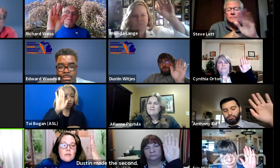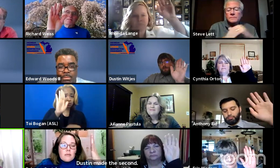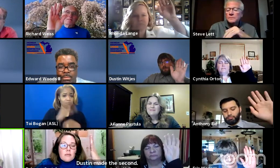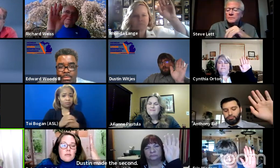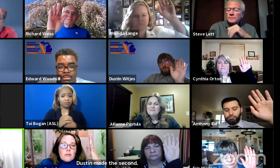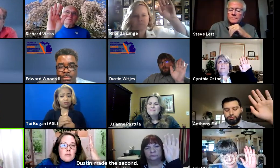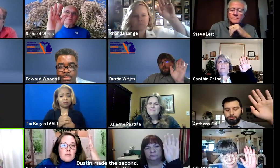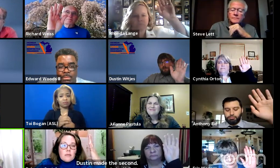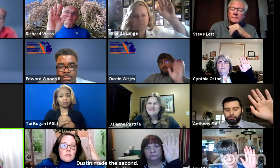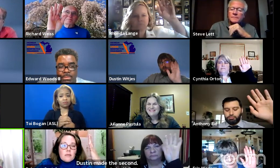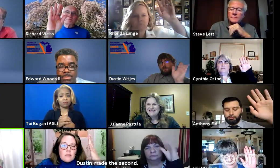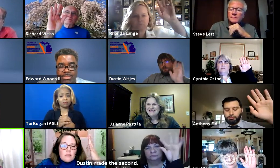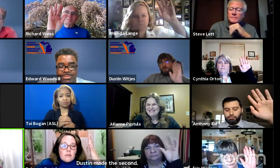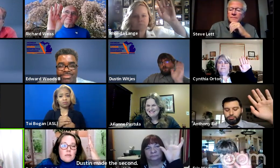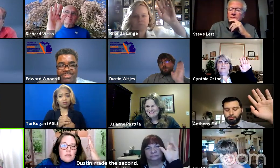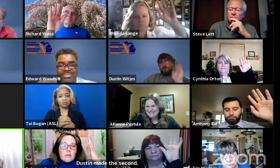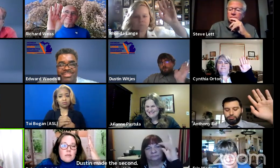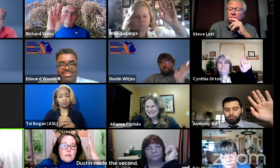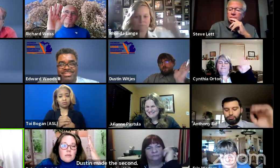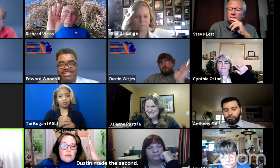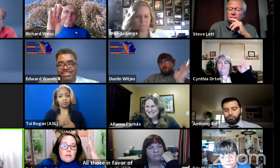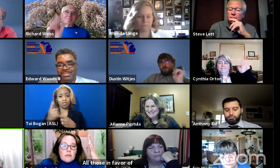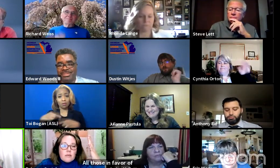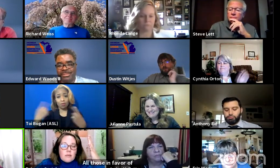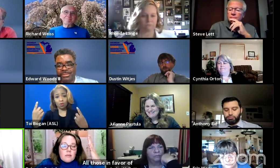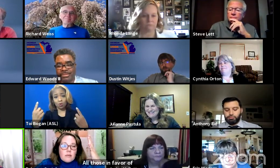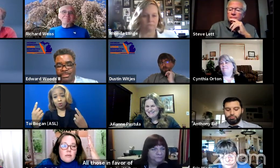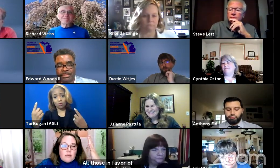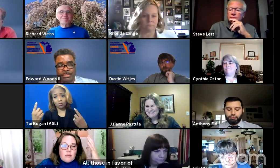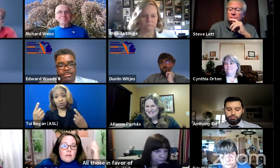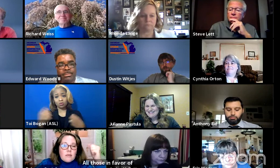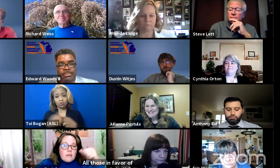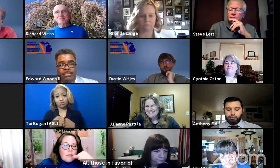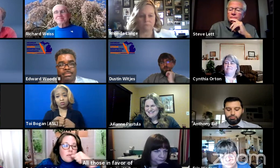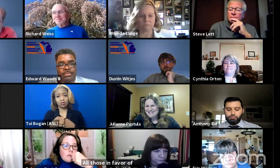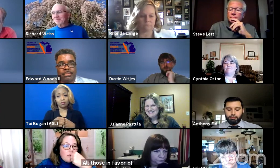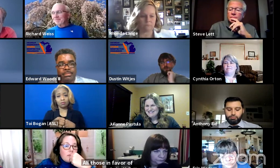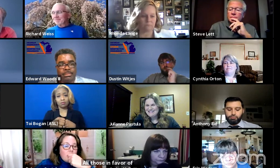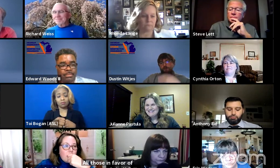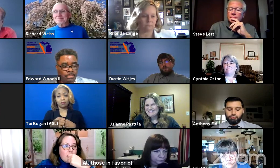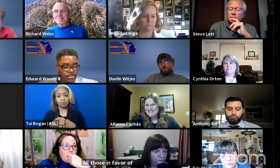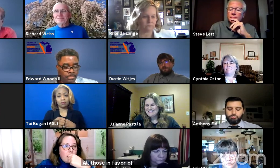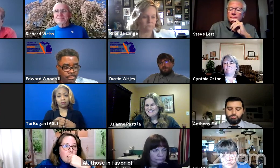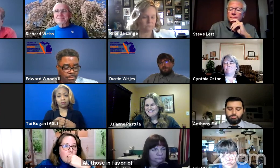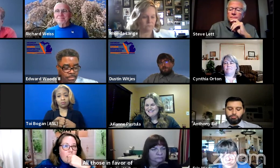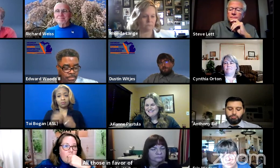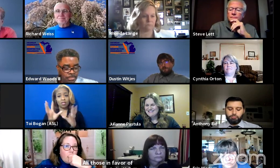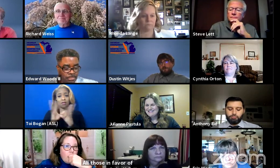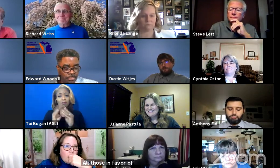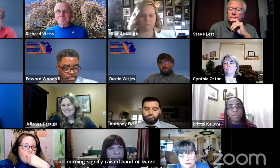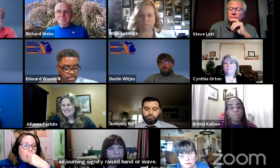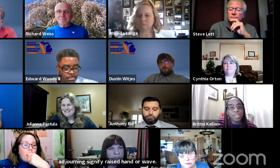or wave. All those opposed? All right, meeting